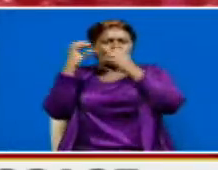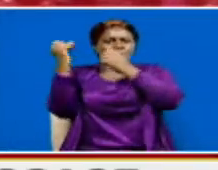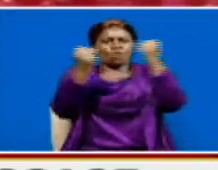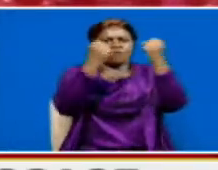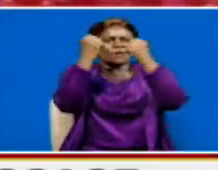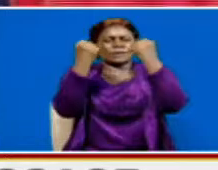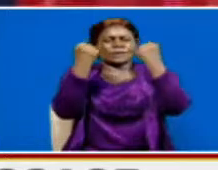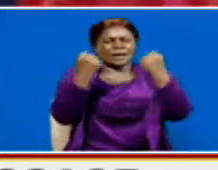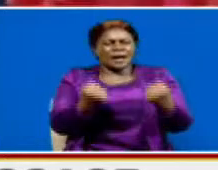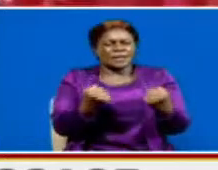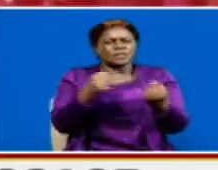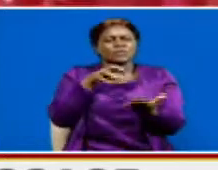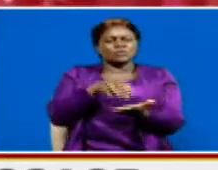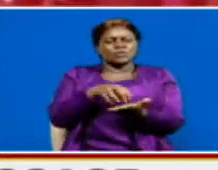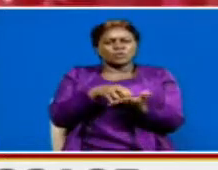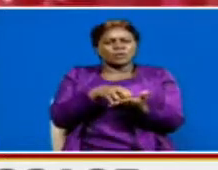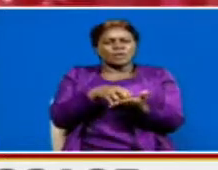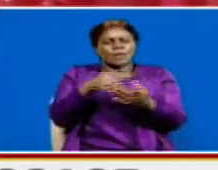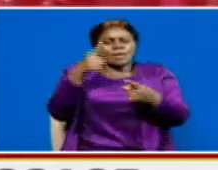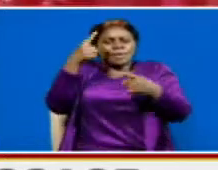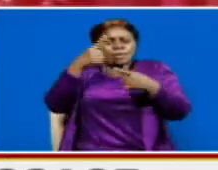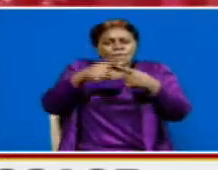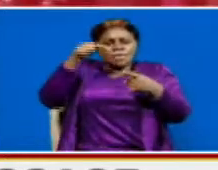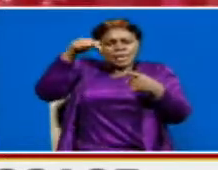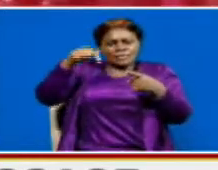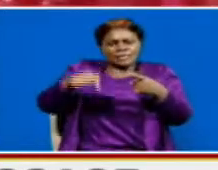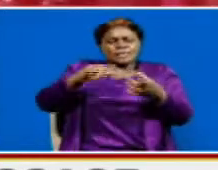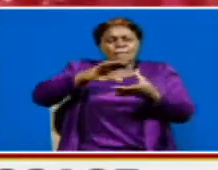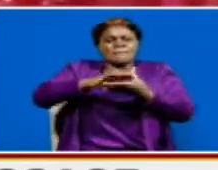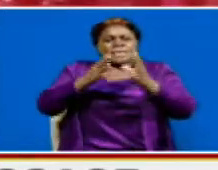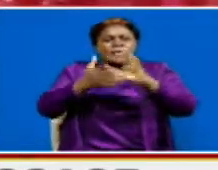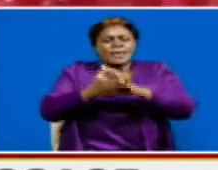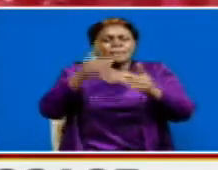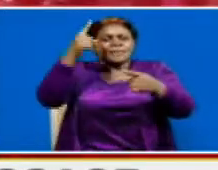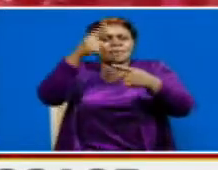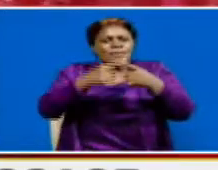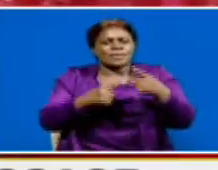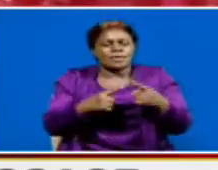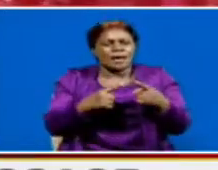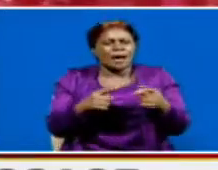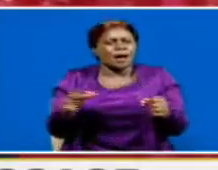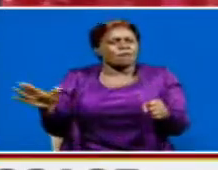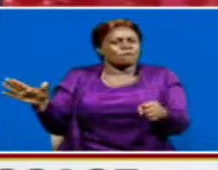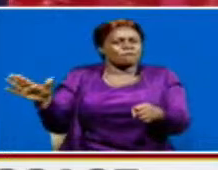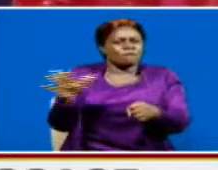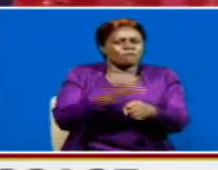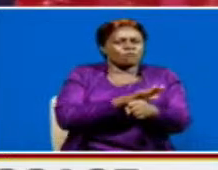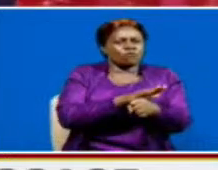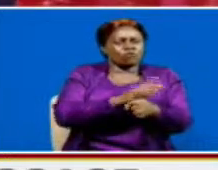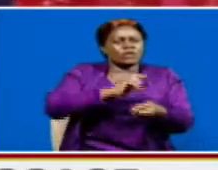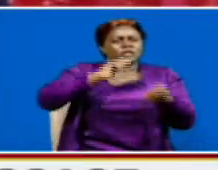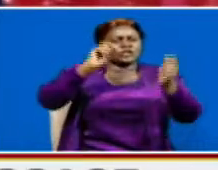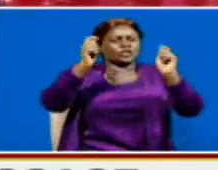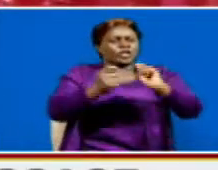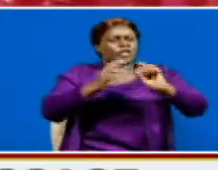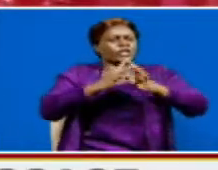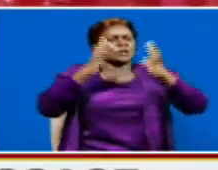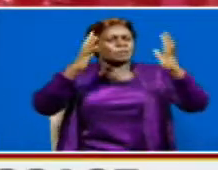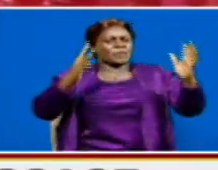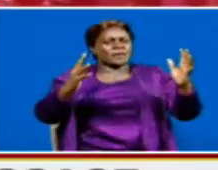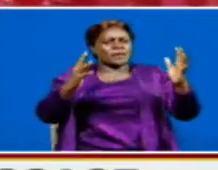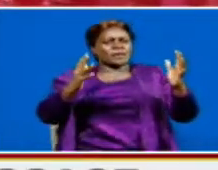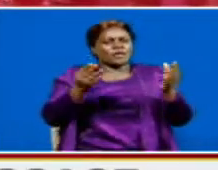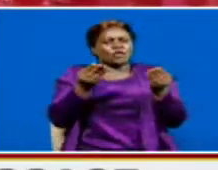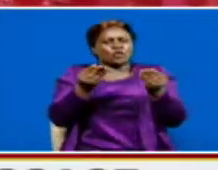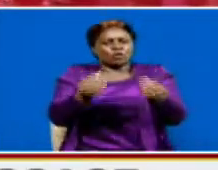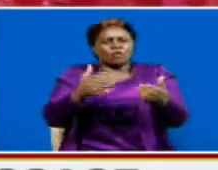these difficulties, this year became the year of a complete paradigm shift in the